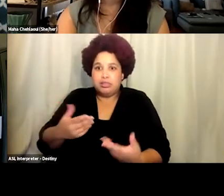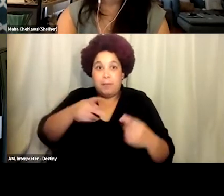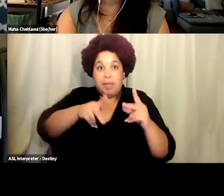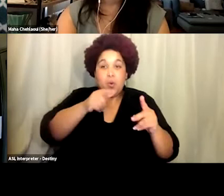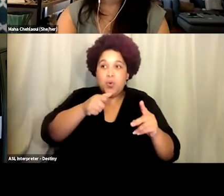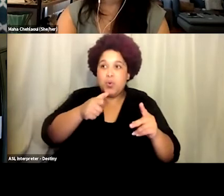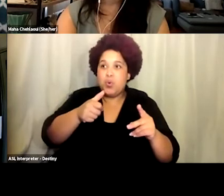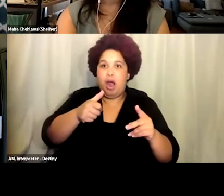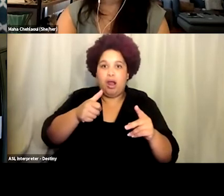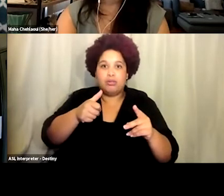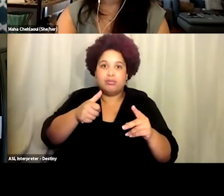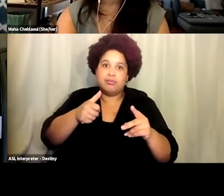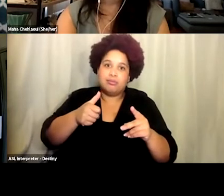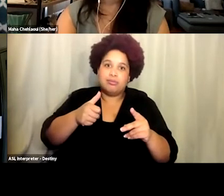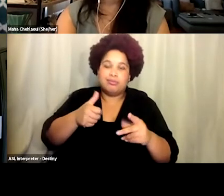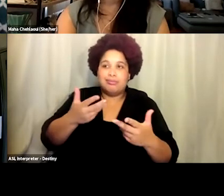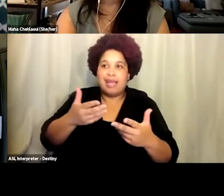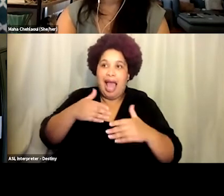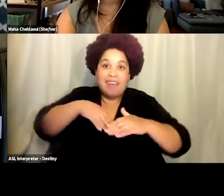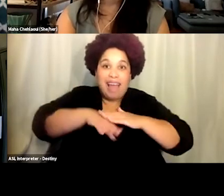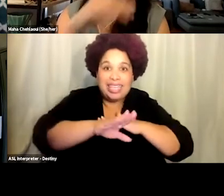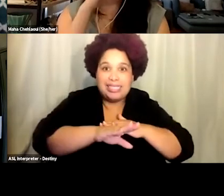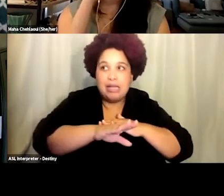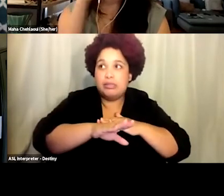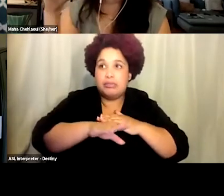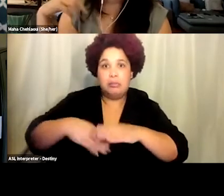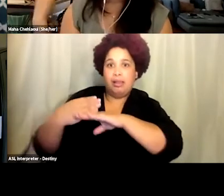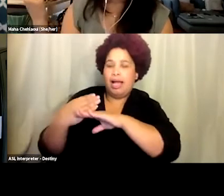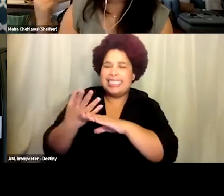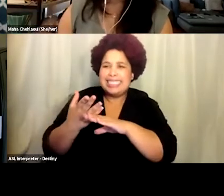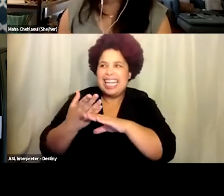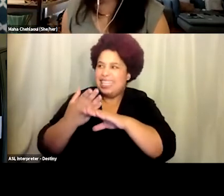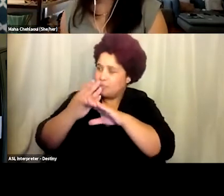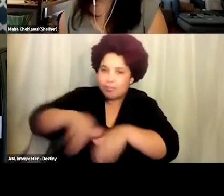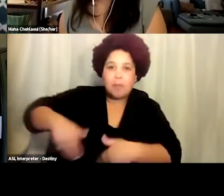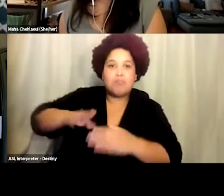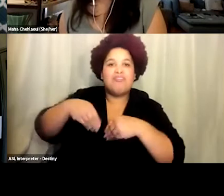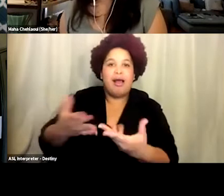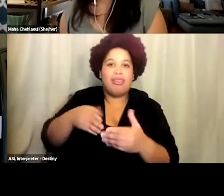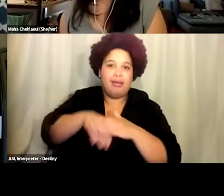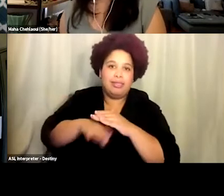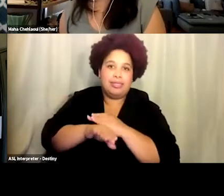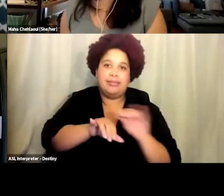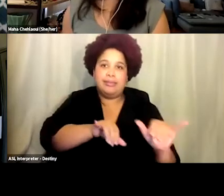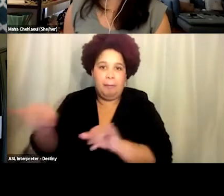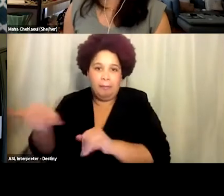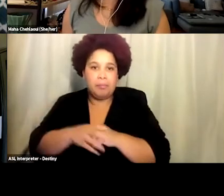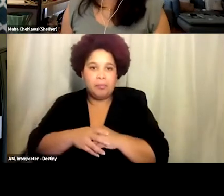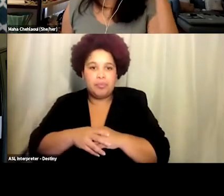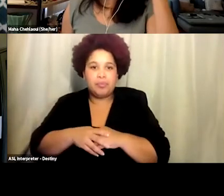us push through that. And that's a wonderful point. I'd love to hear from Maha, who probably has a different perspective than the actors, but I'd love to hear from you. I have